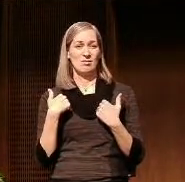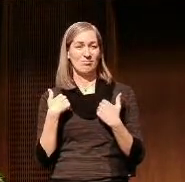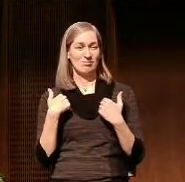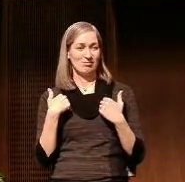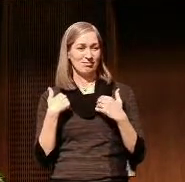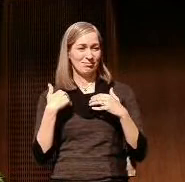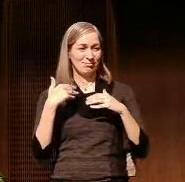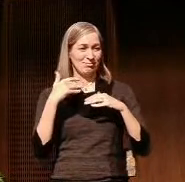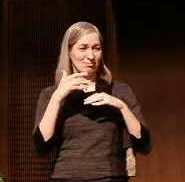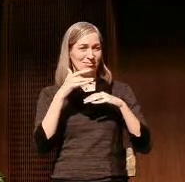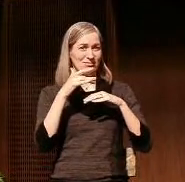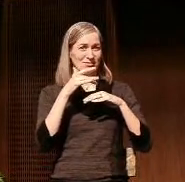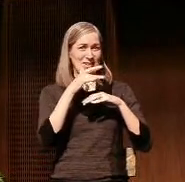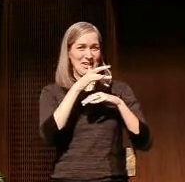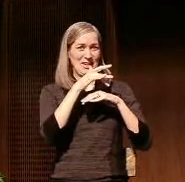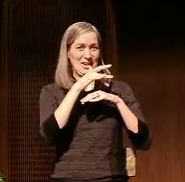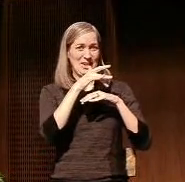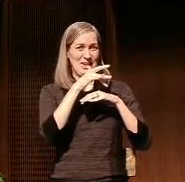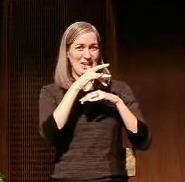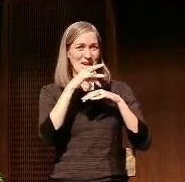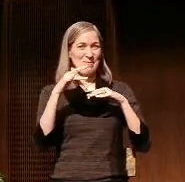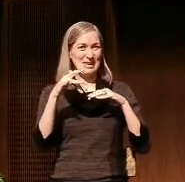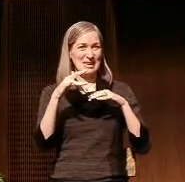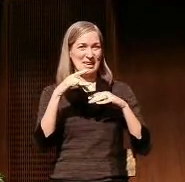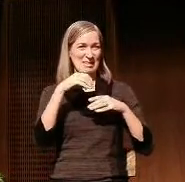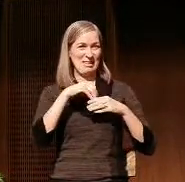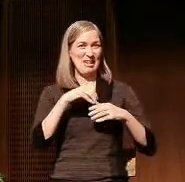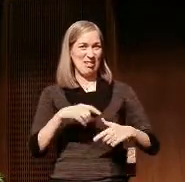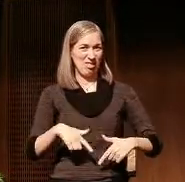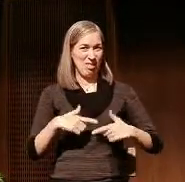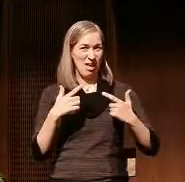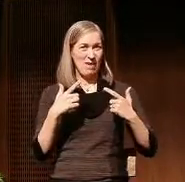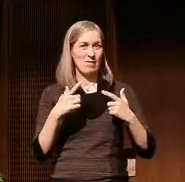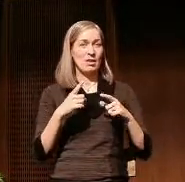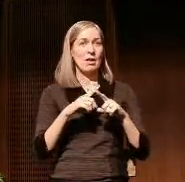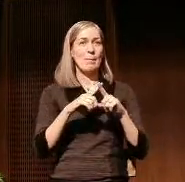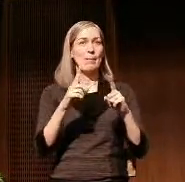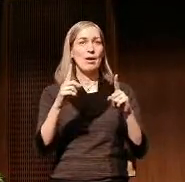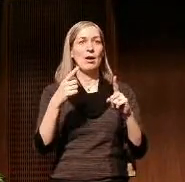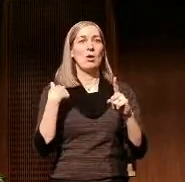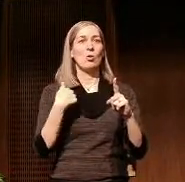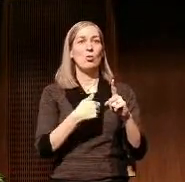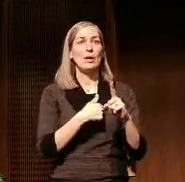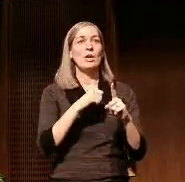left in our lives, but we don't grieve like